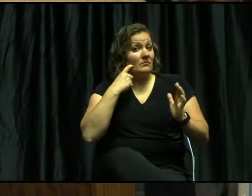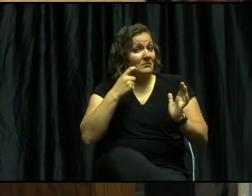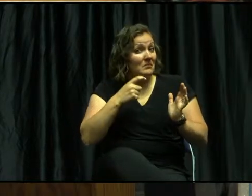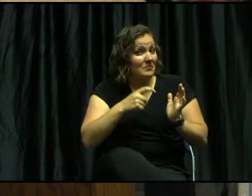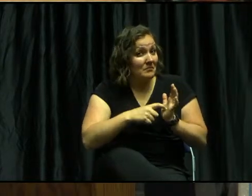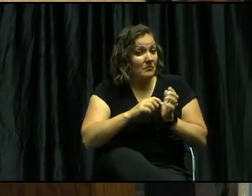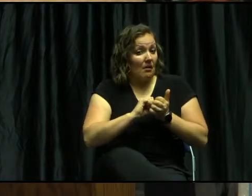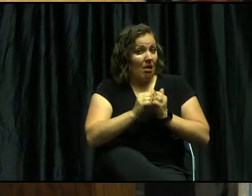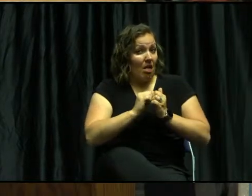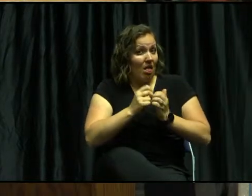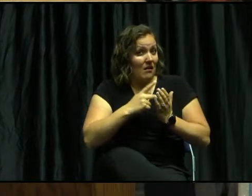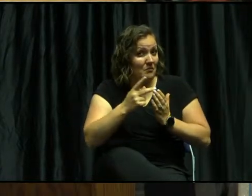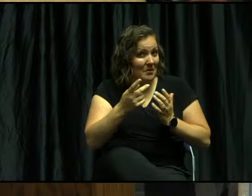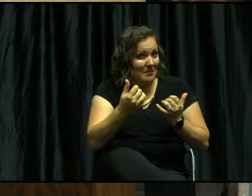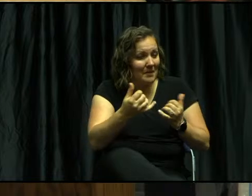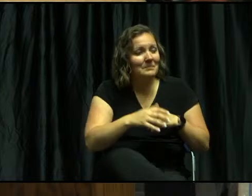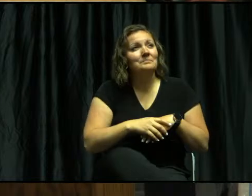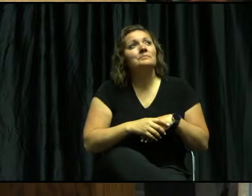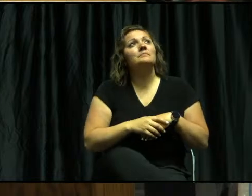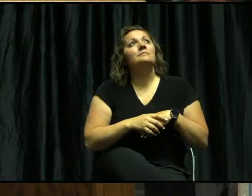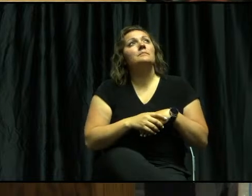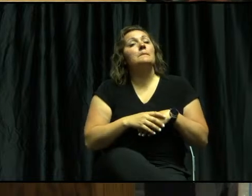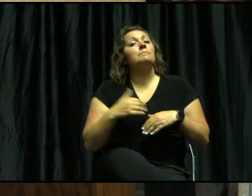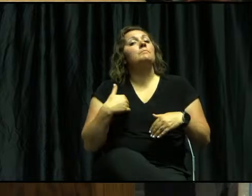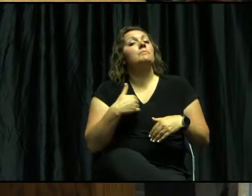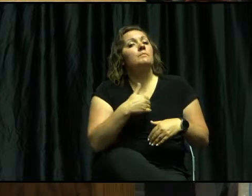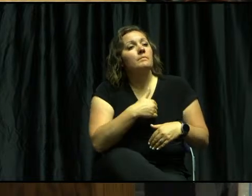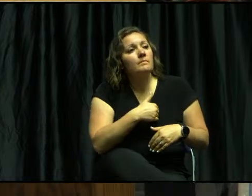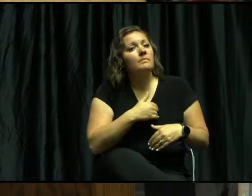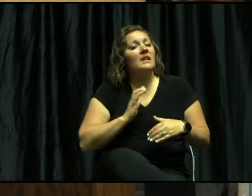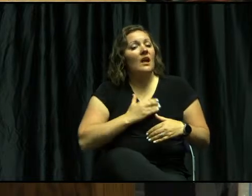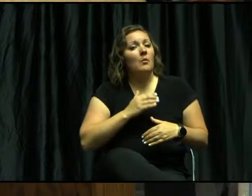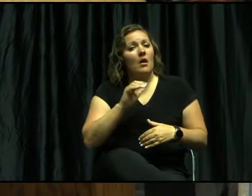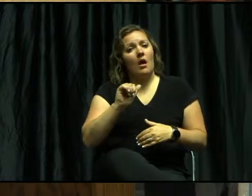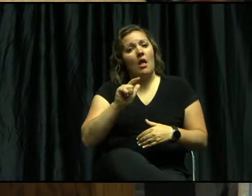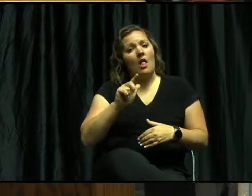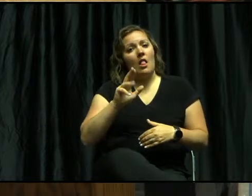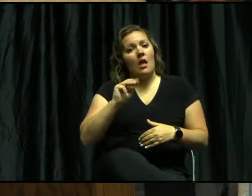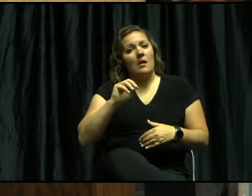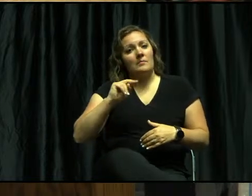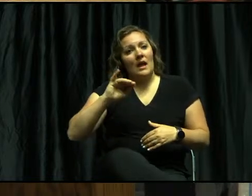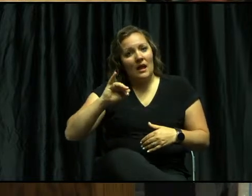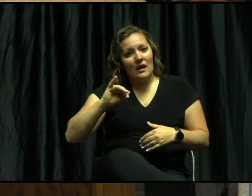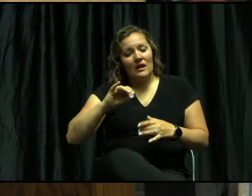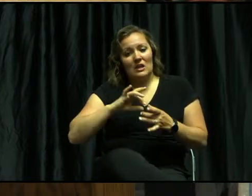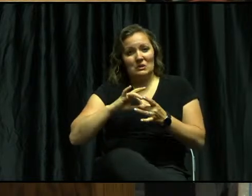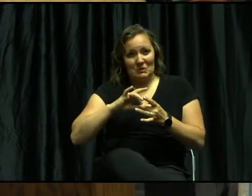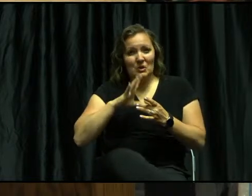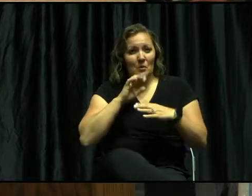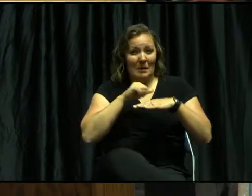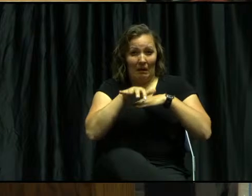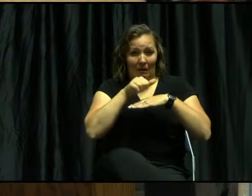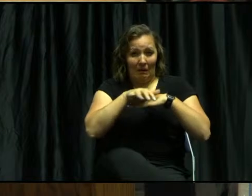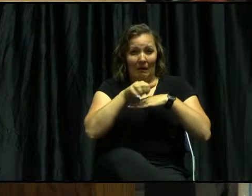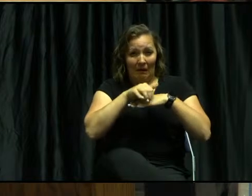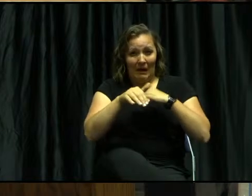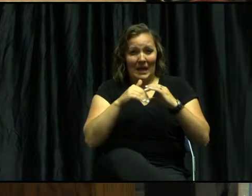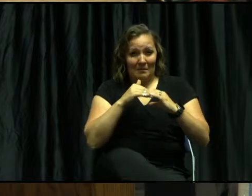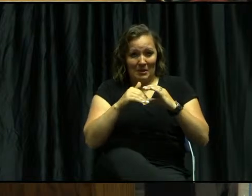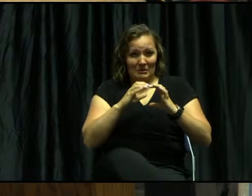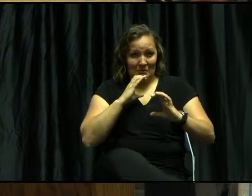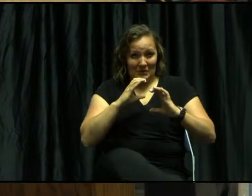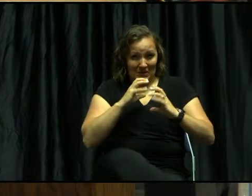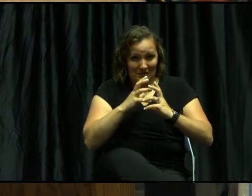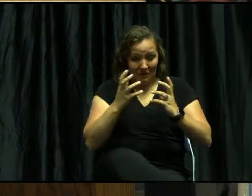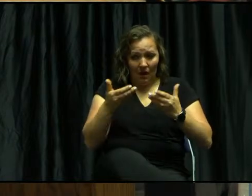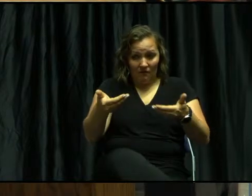now. But as members of our Alumni Association now, we will be sending you emails and communications inviting you to